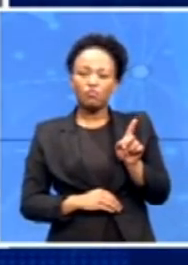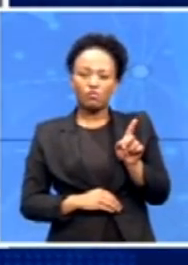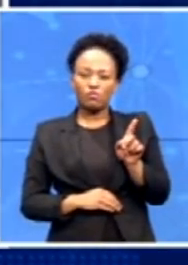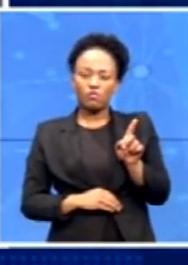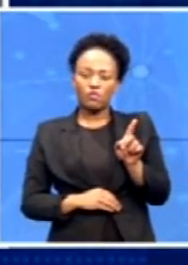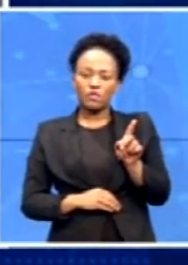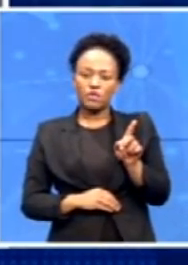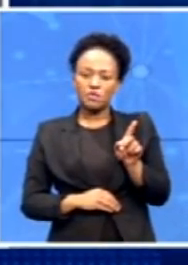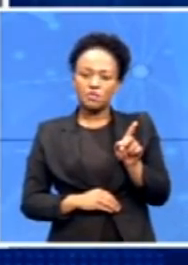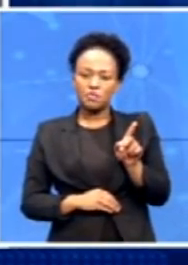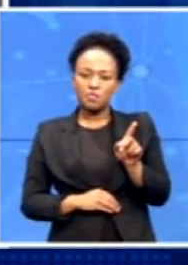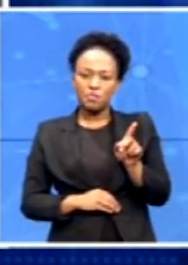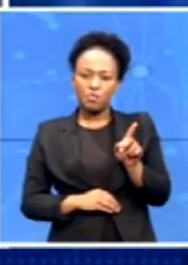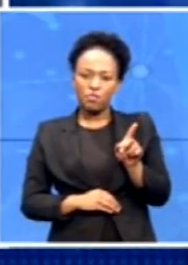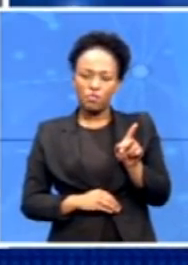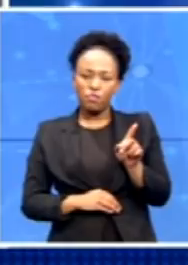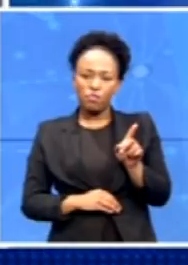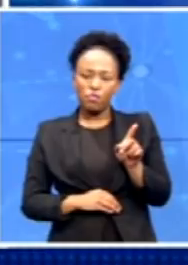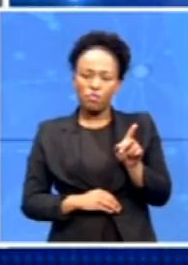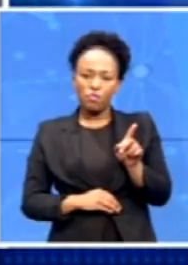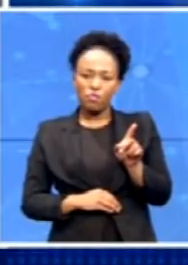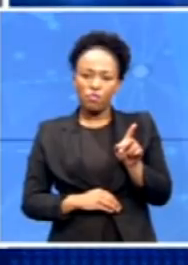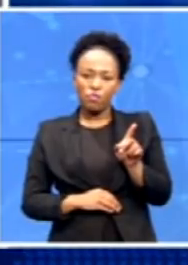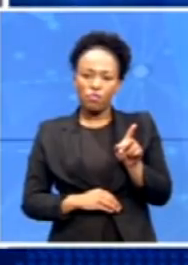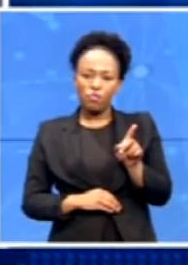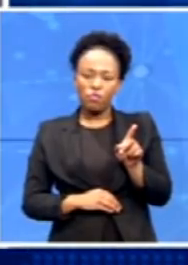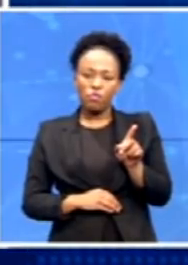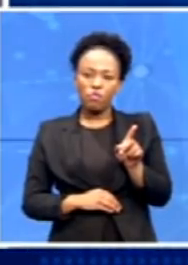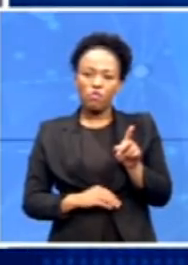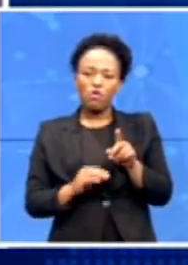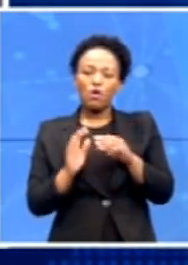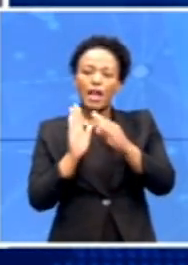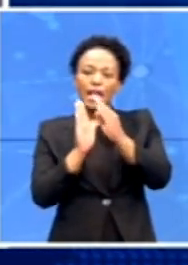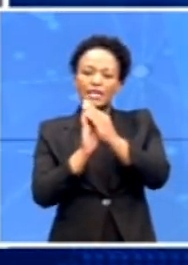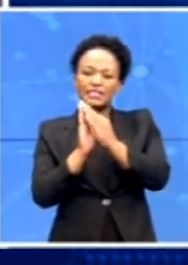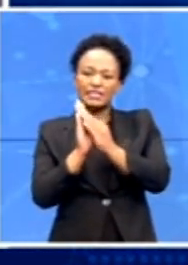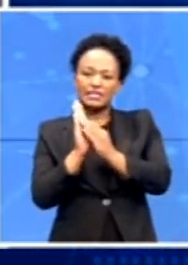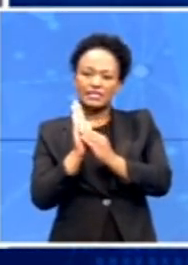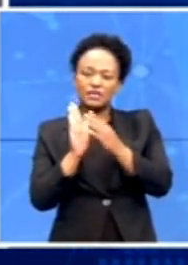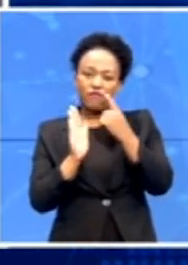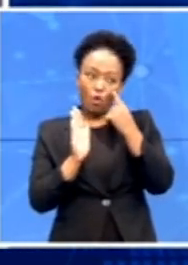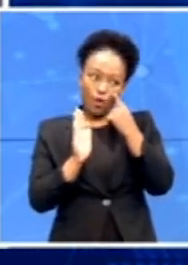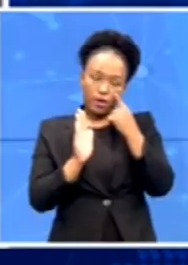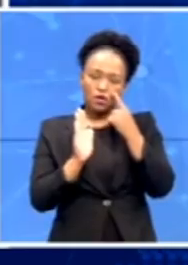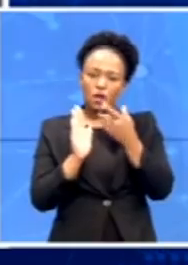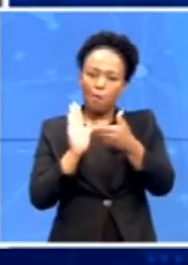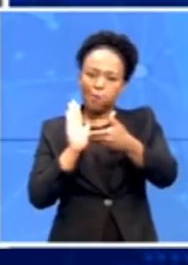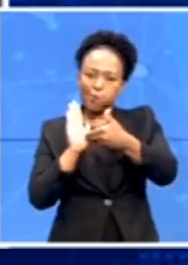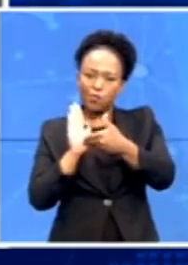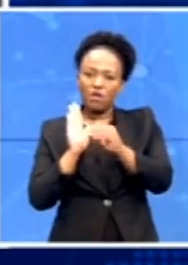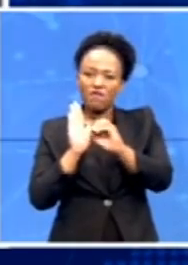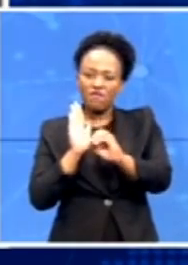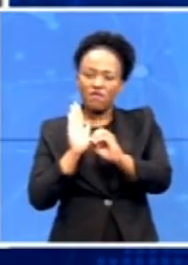listed on the consequential list of witnesses as consequential witness number 8. Is that